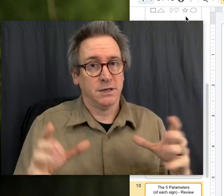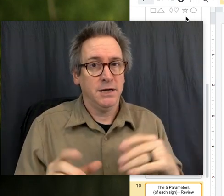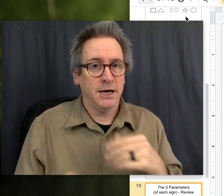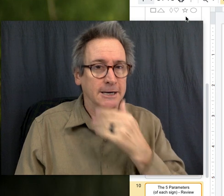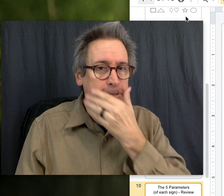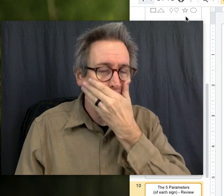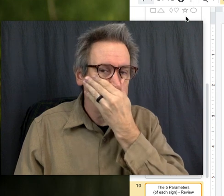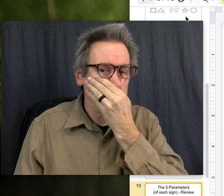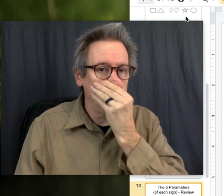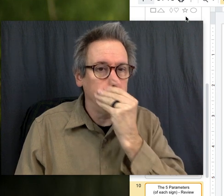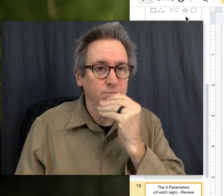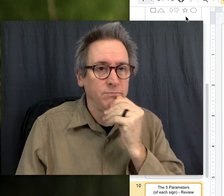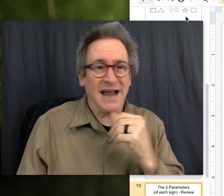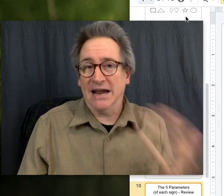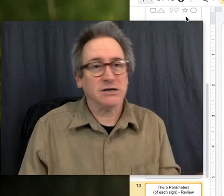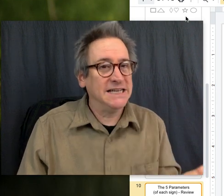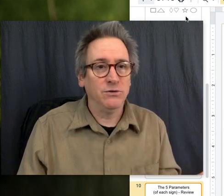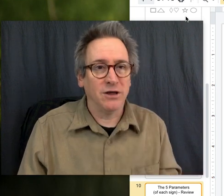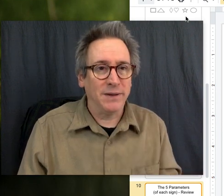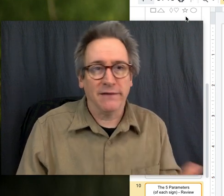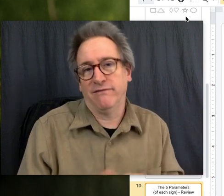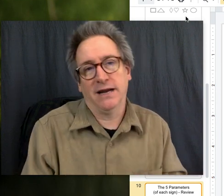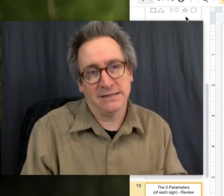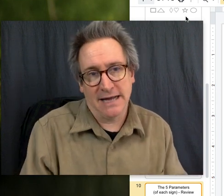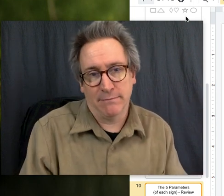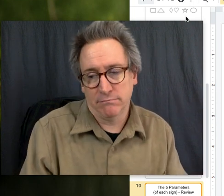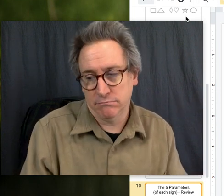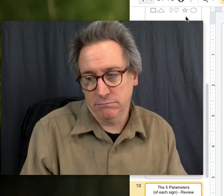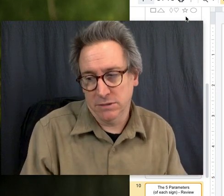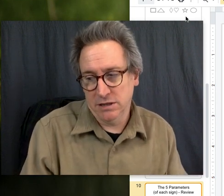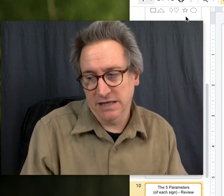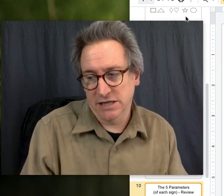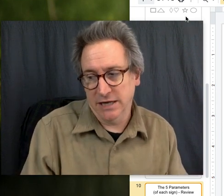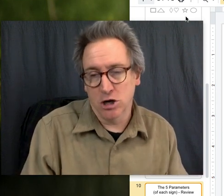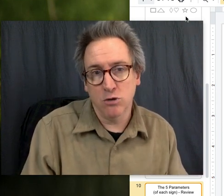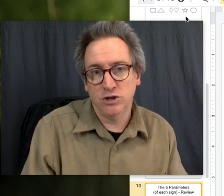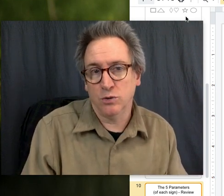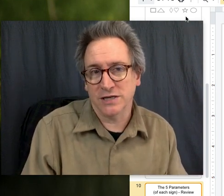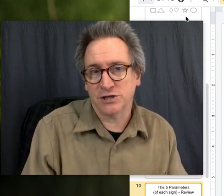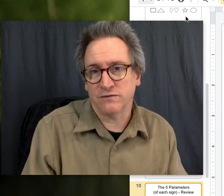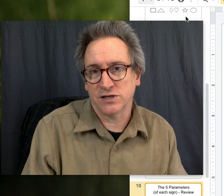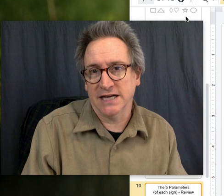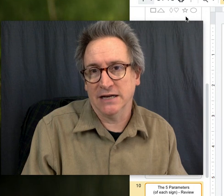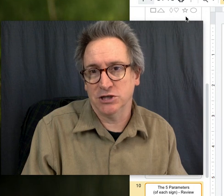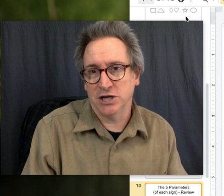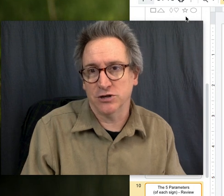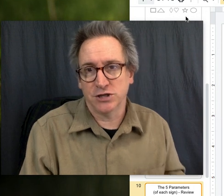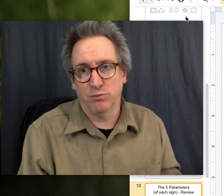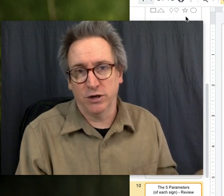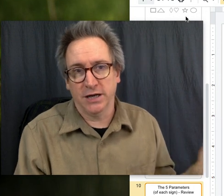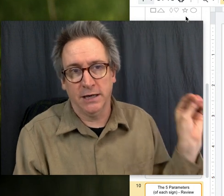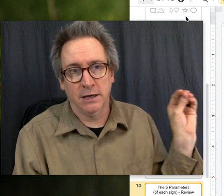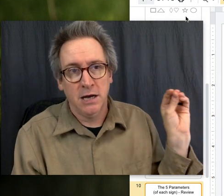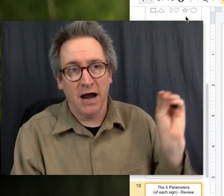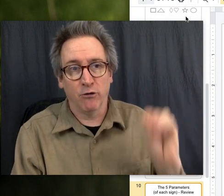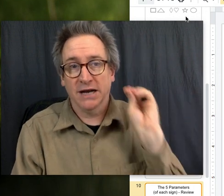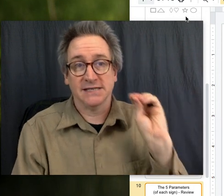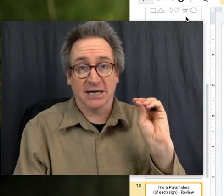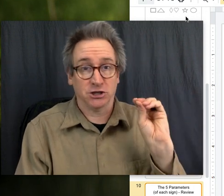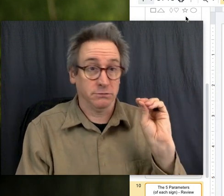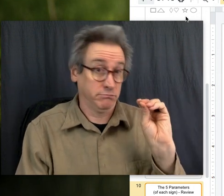parameters. I guarantee you they'll be on the final exam. It's a go-to question for sign language teachers to put in